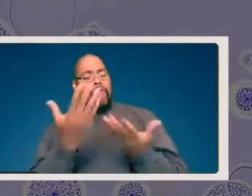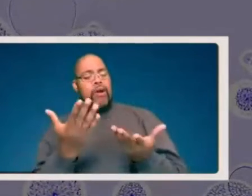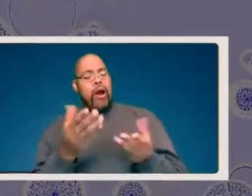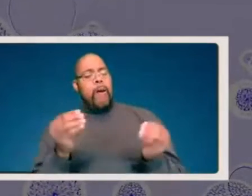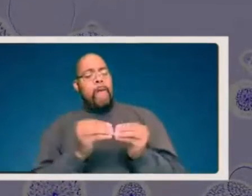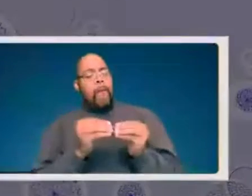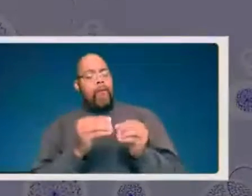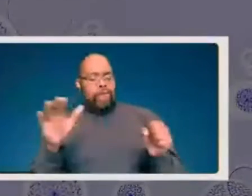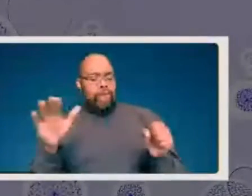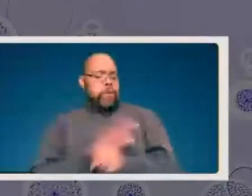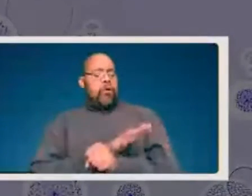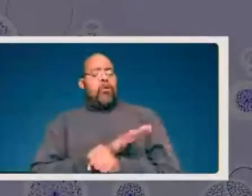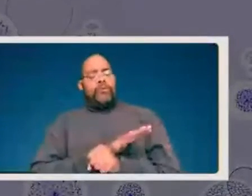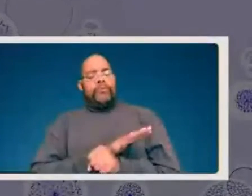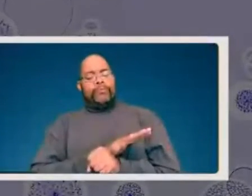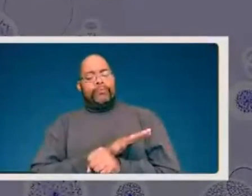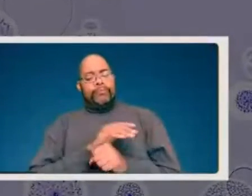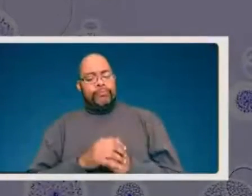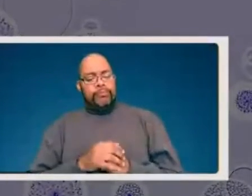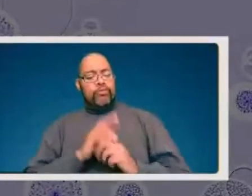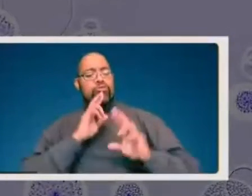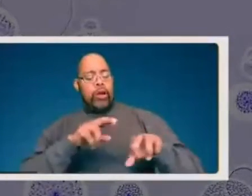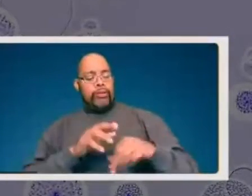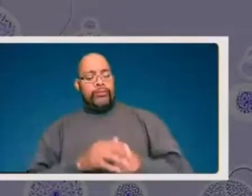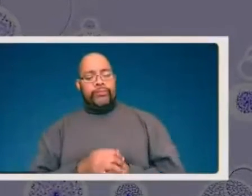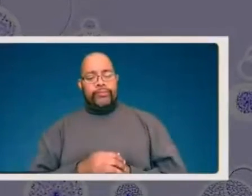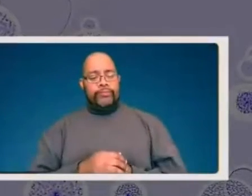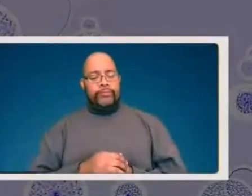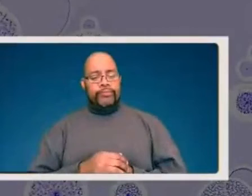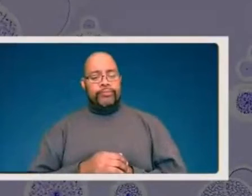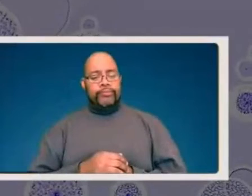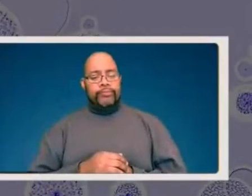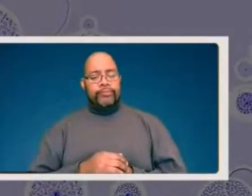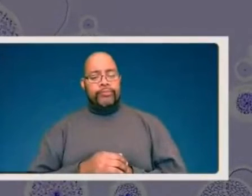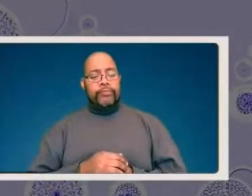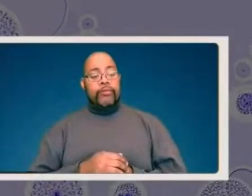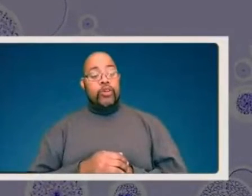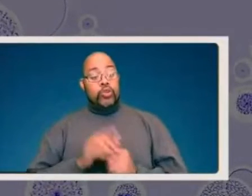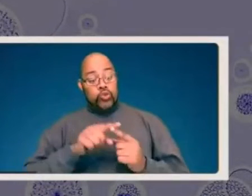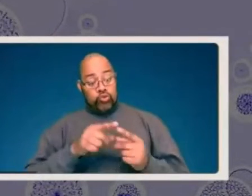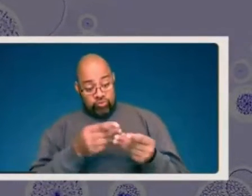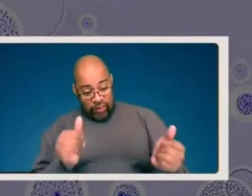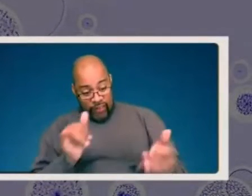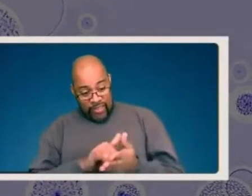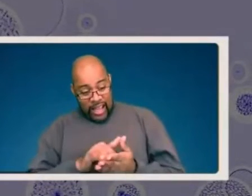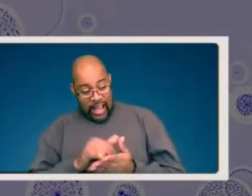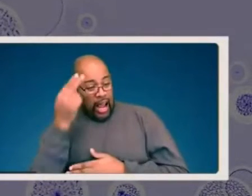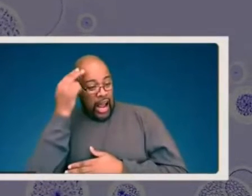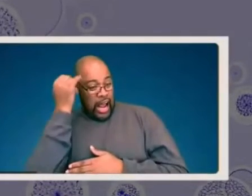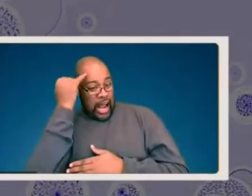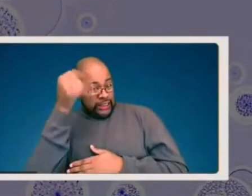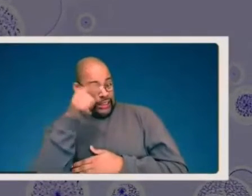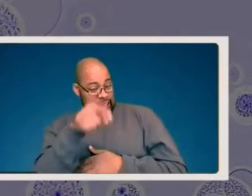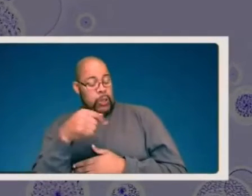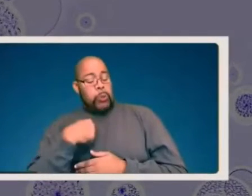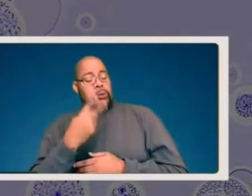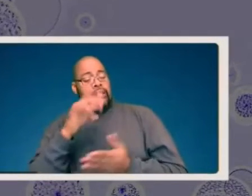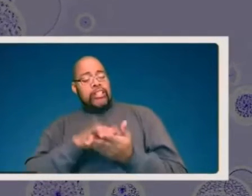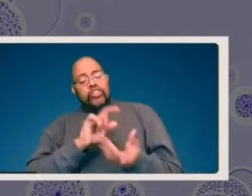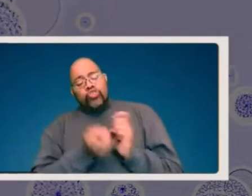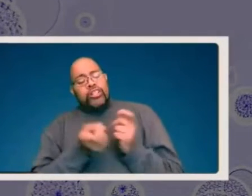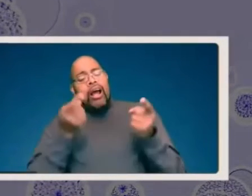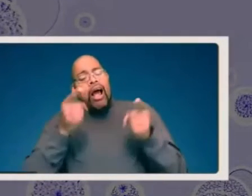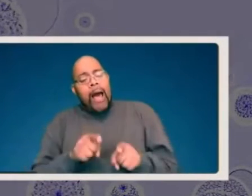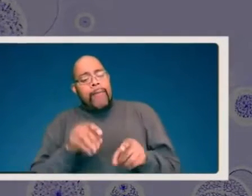more robust response. In order to tackle our hypothesis, we looked at the changes happening at